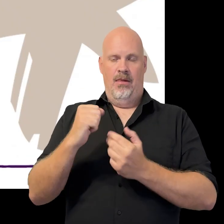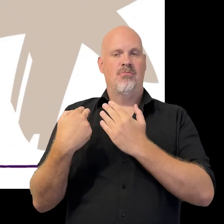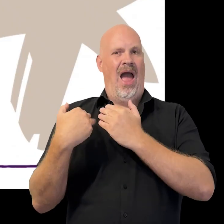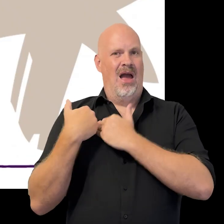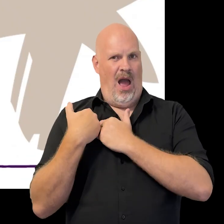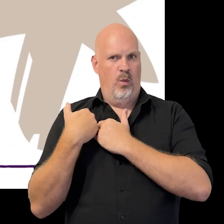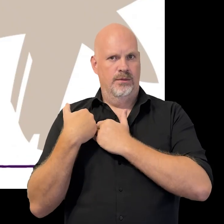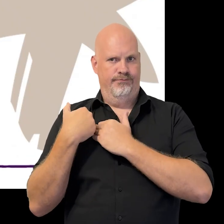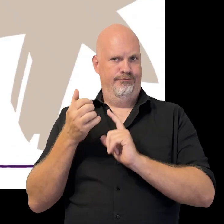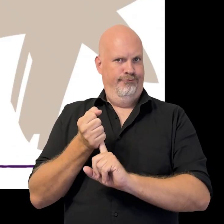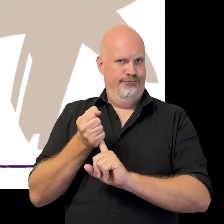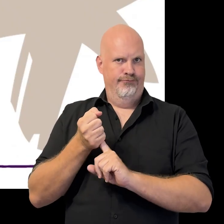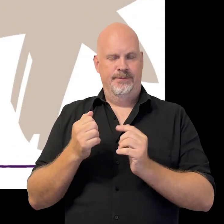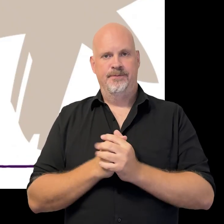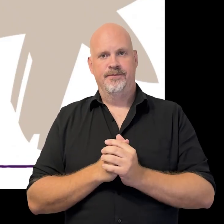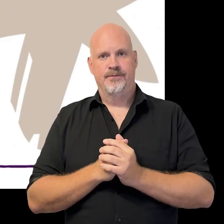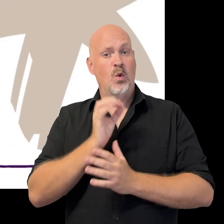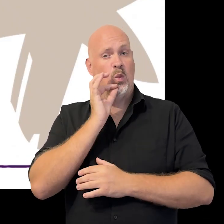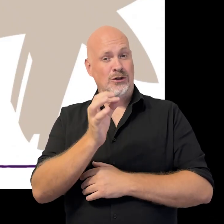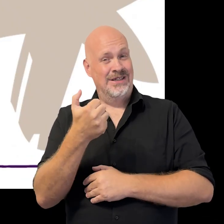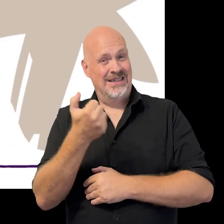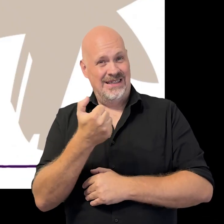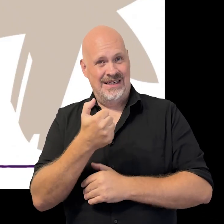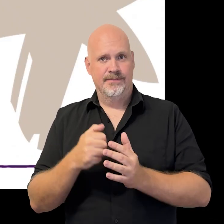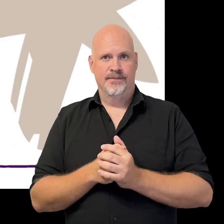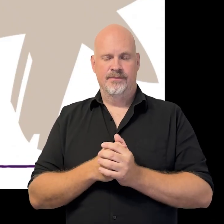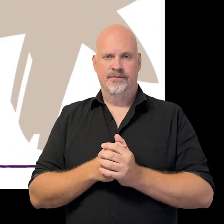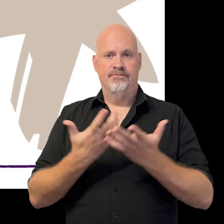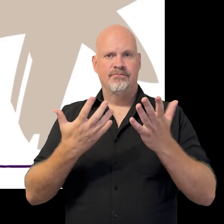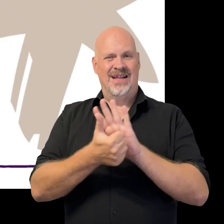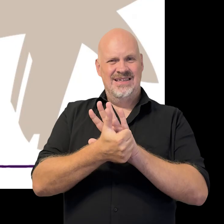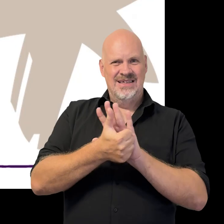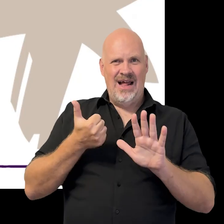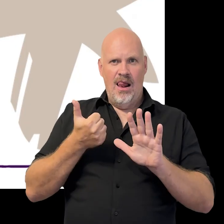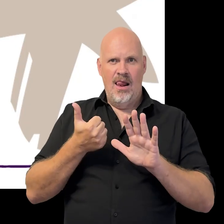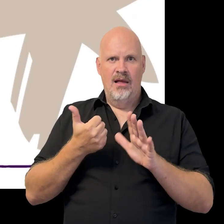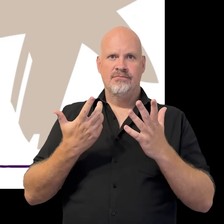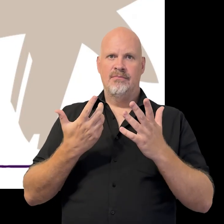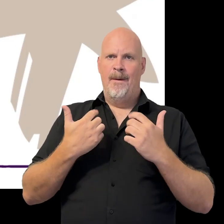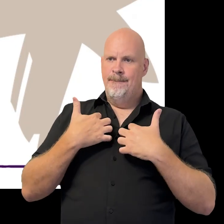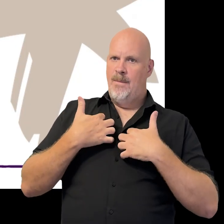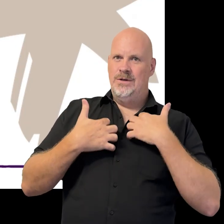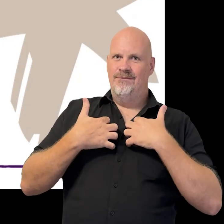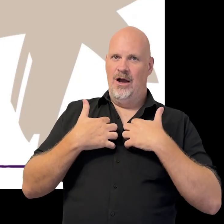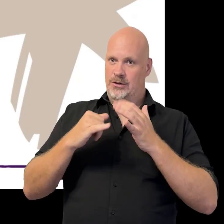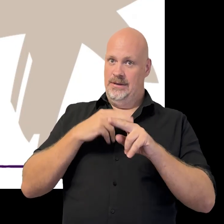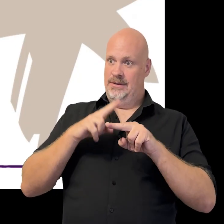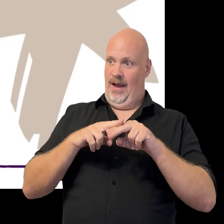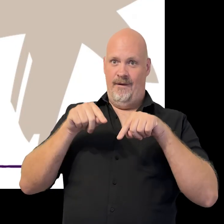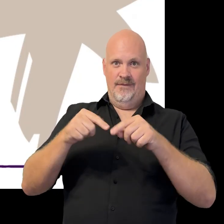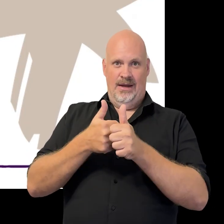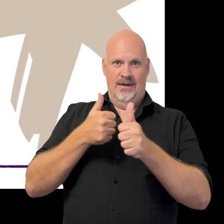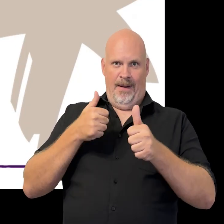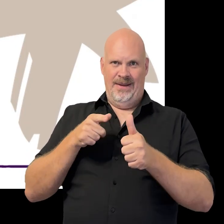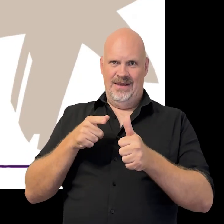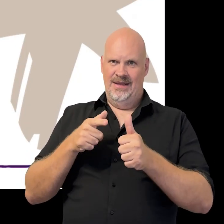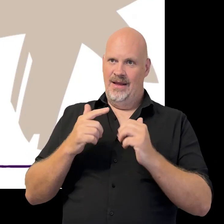collecting qualitative or quantitative, but you do need to find the most appropriate way to present that data.